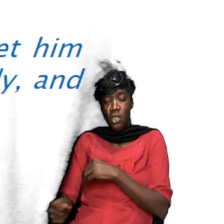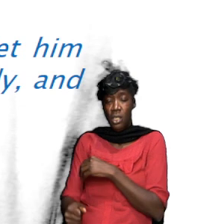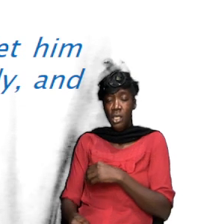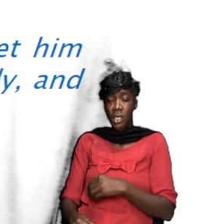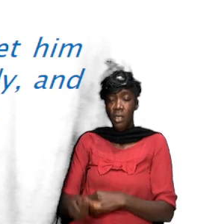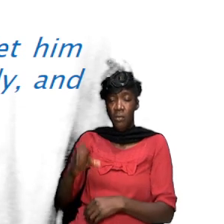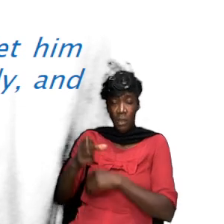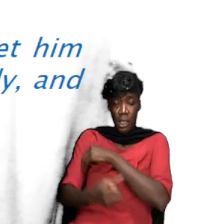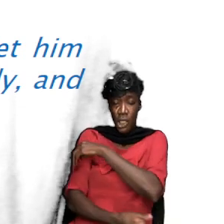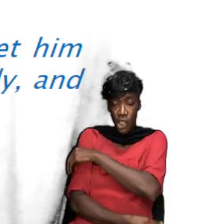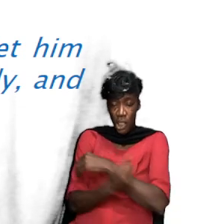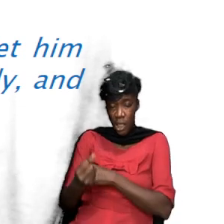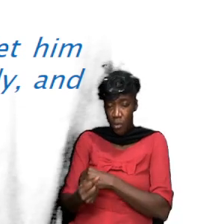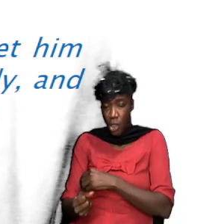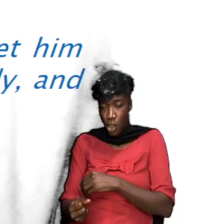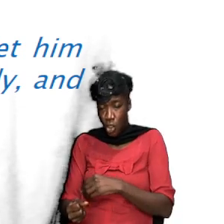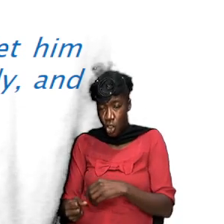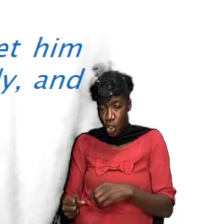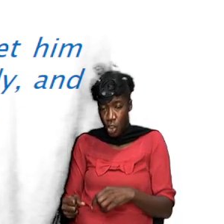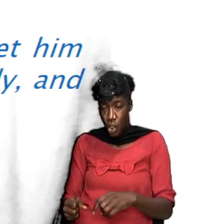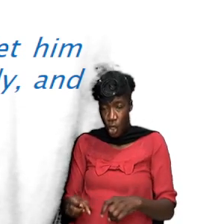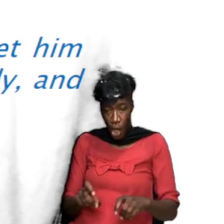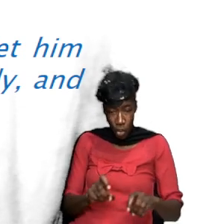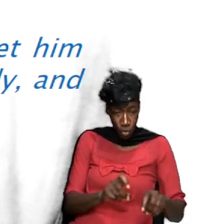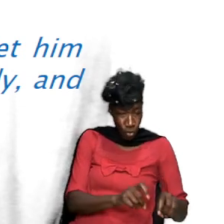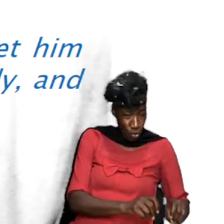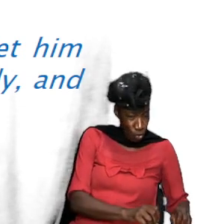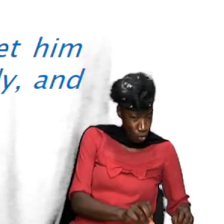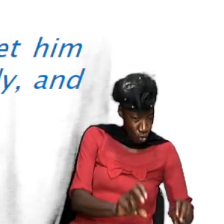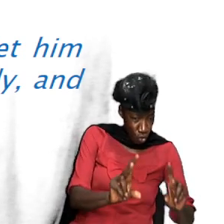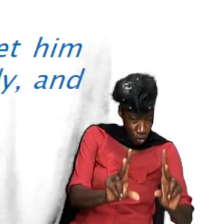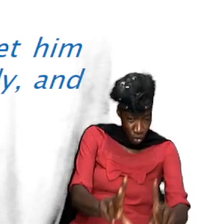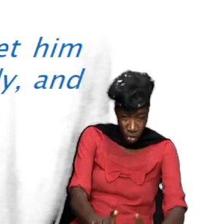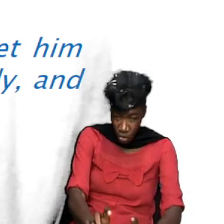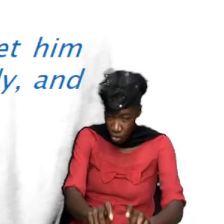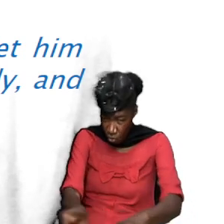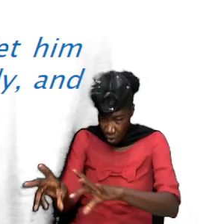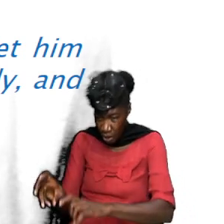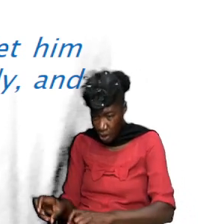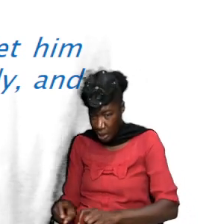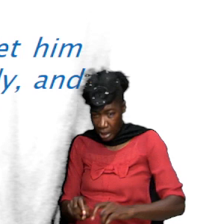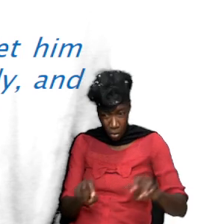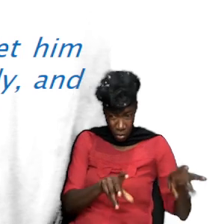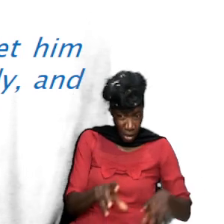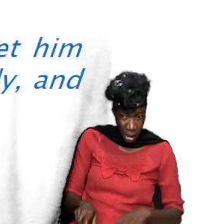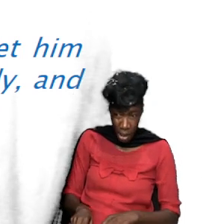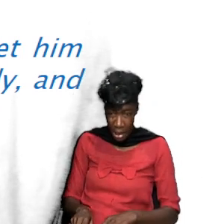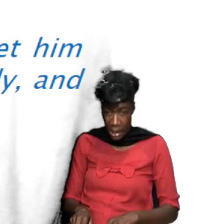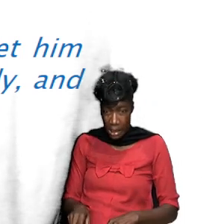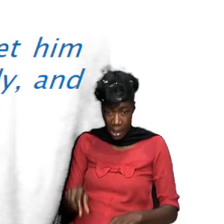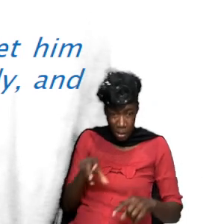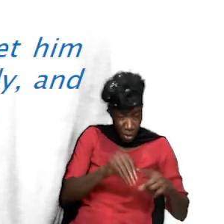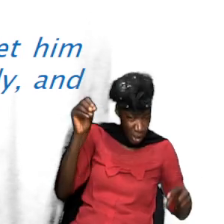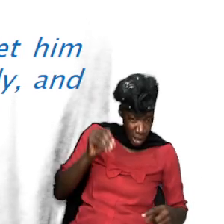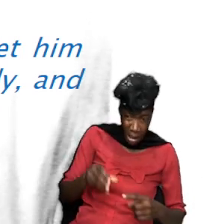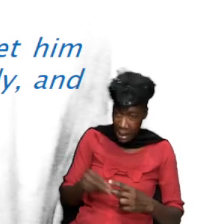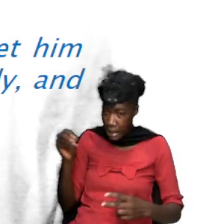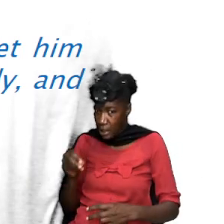up to this trick, you need wisdom to deal with some of these things, you know.